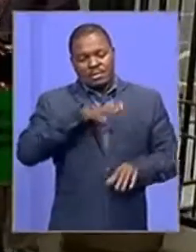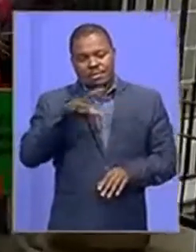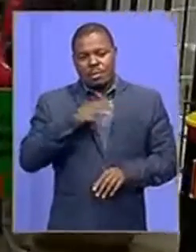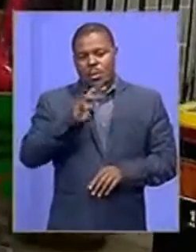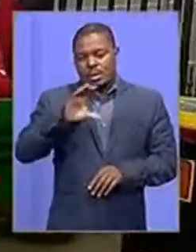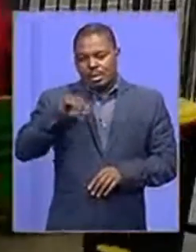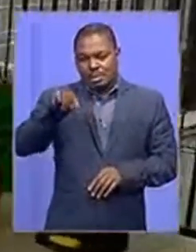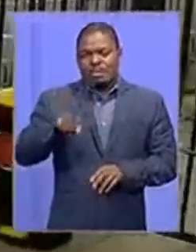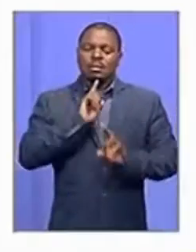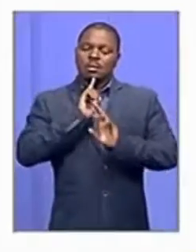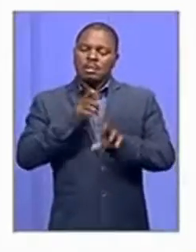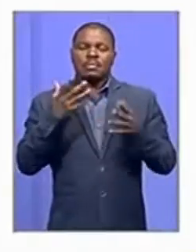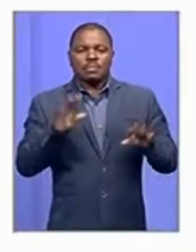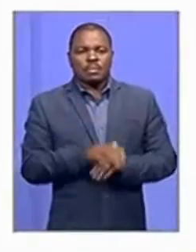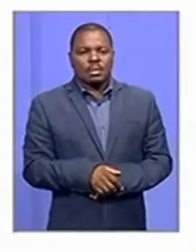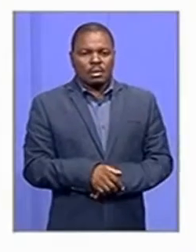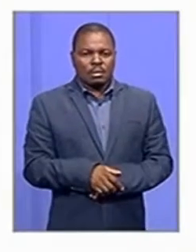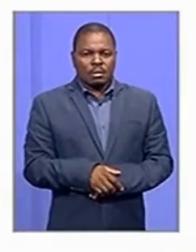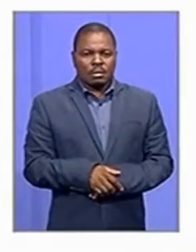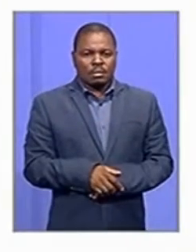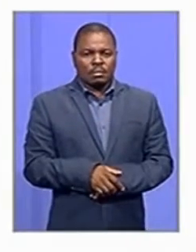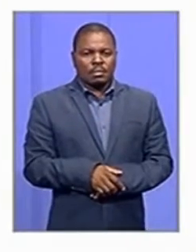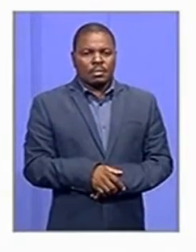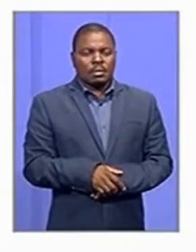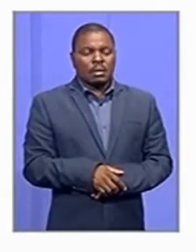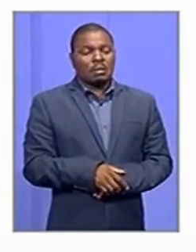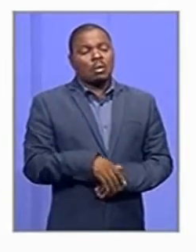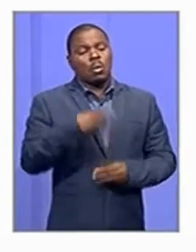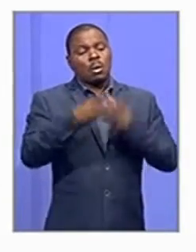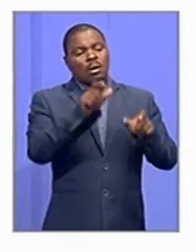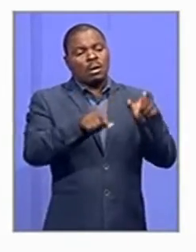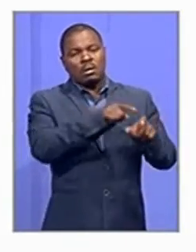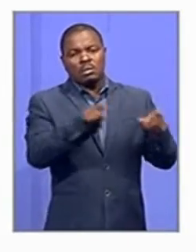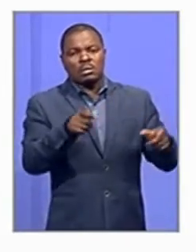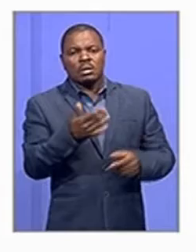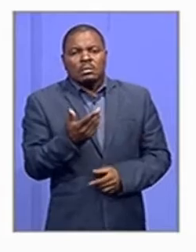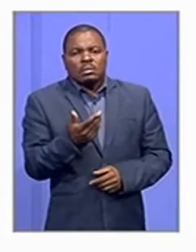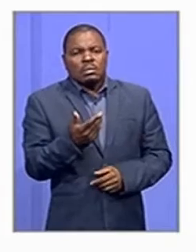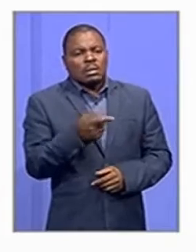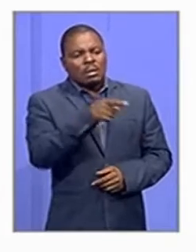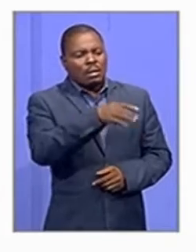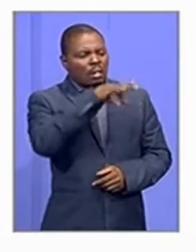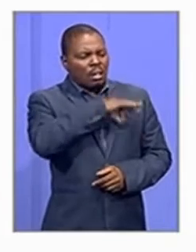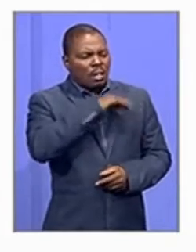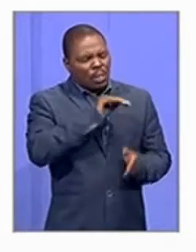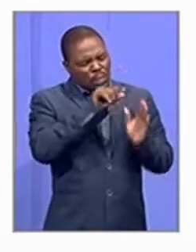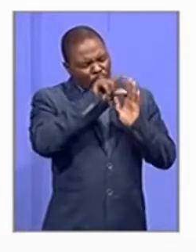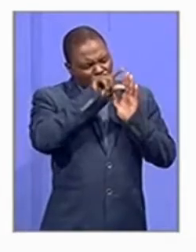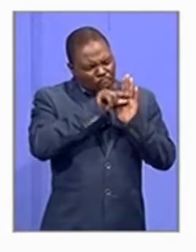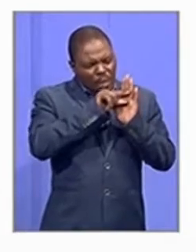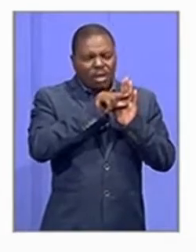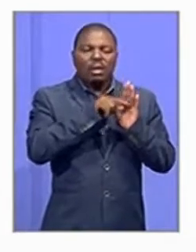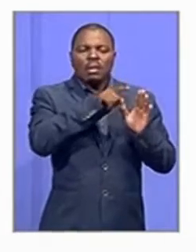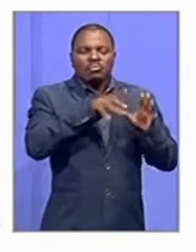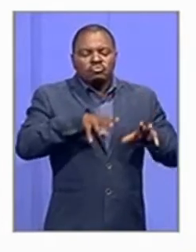ba arabetseng. Workers' compromises, accept lower increases. Those lower